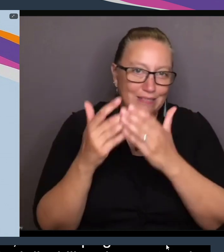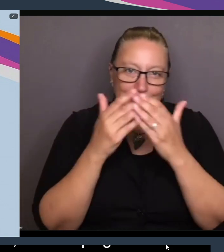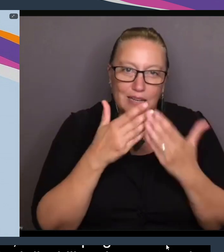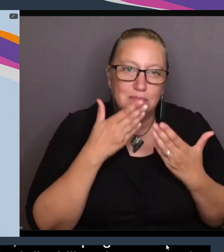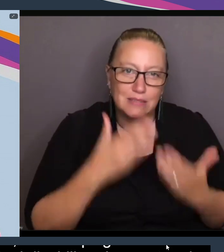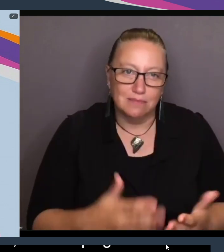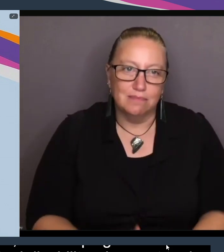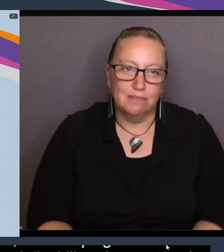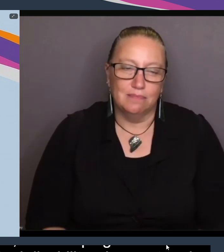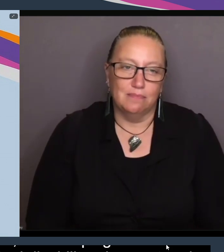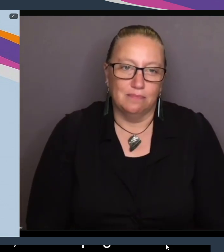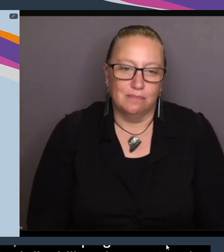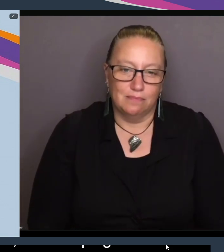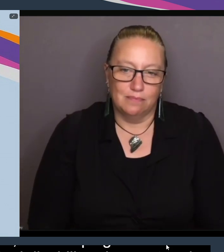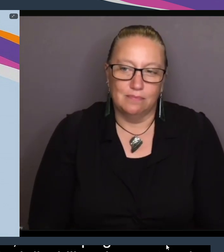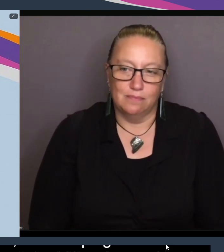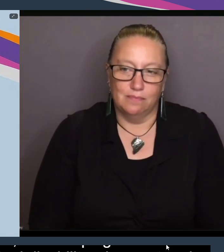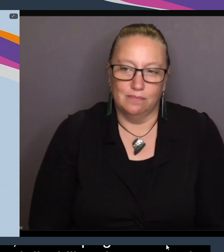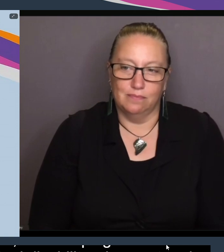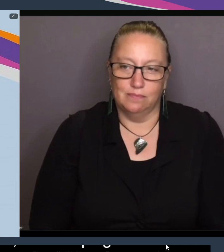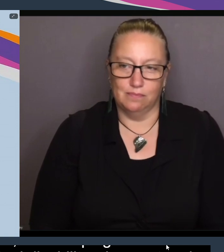please.